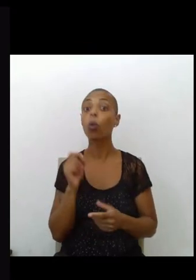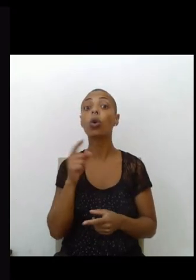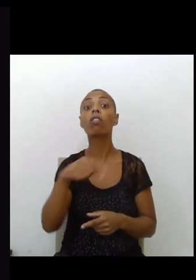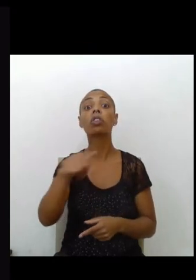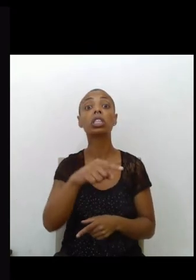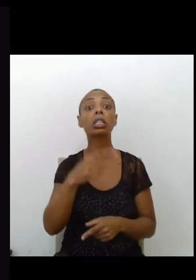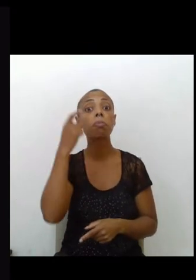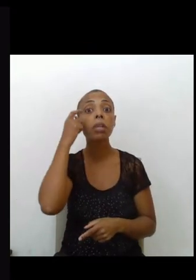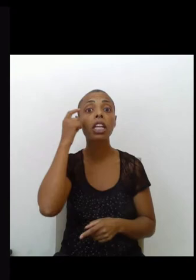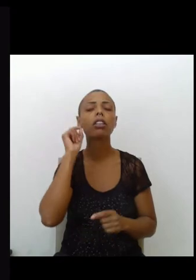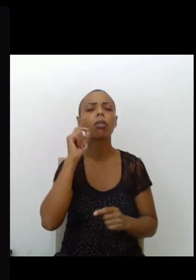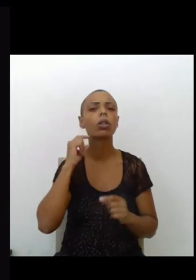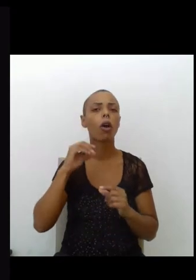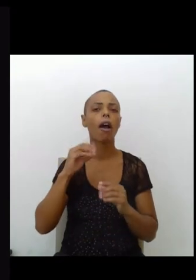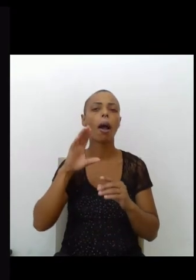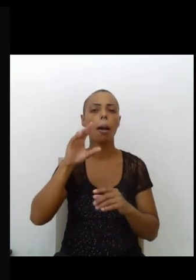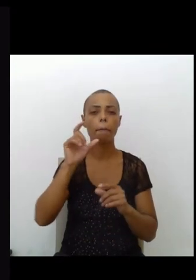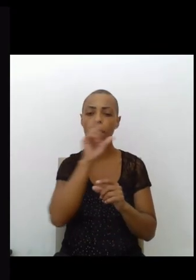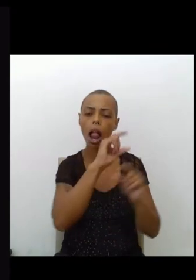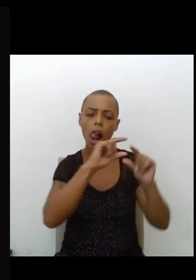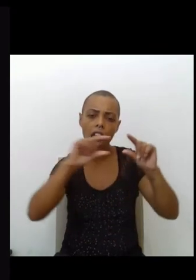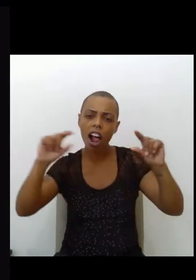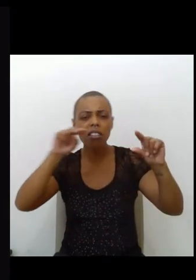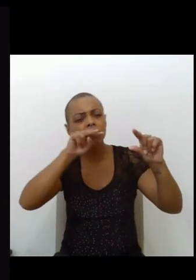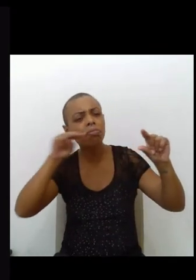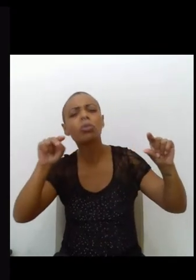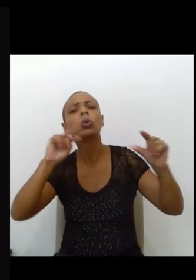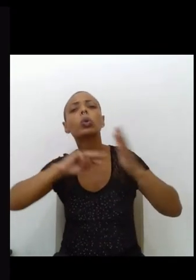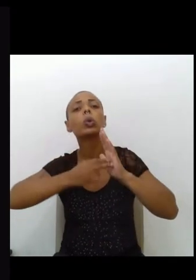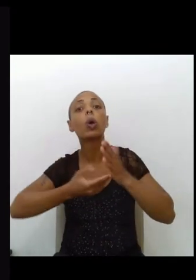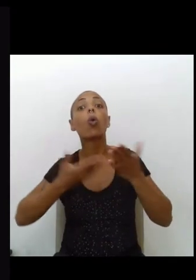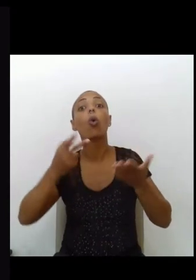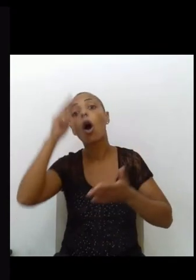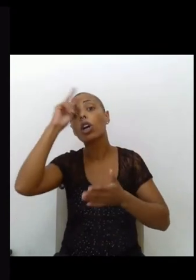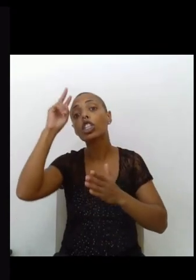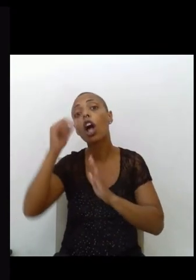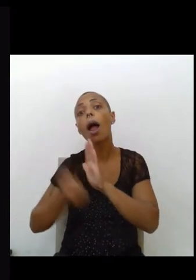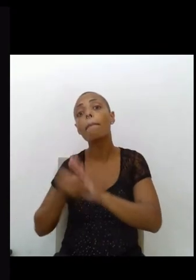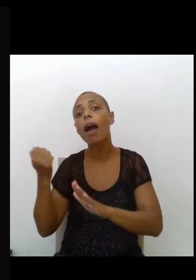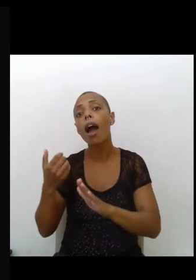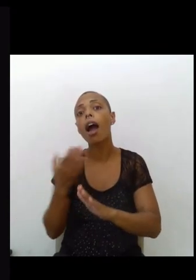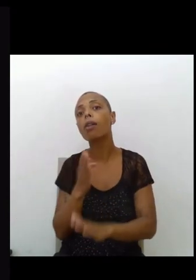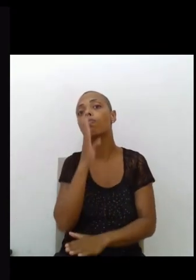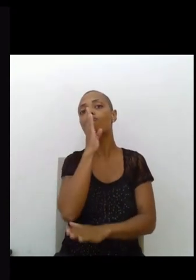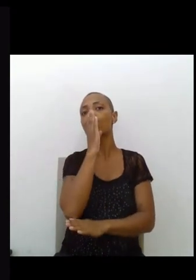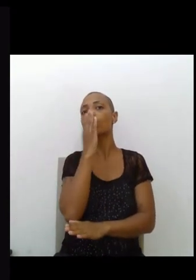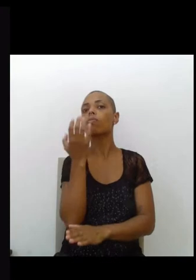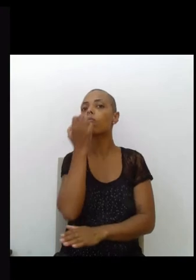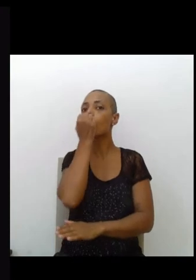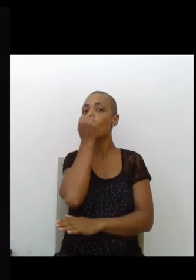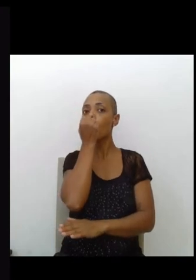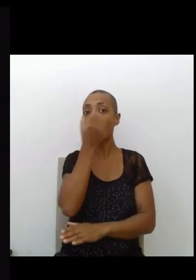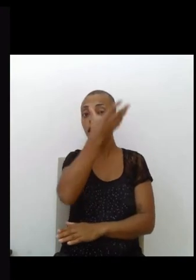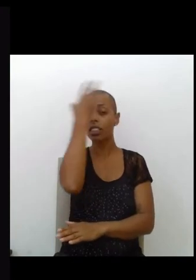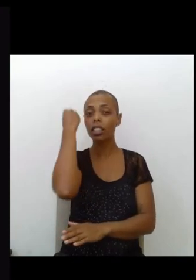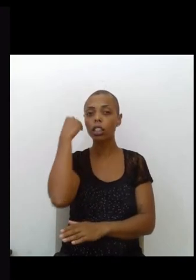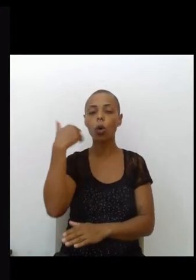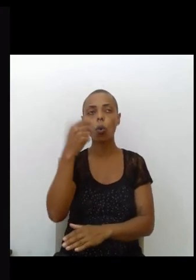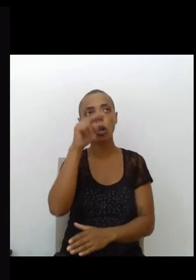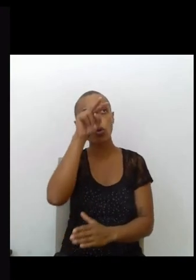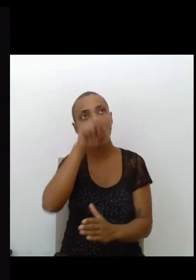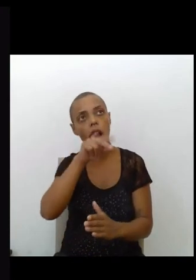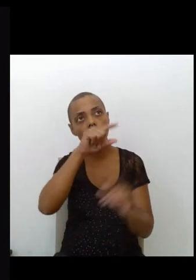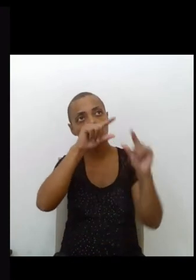are erased silenced and forgotten in reading this title and what